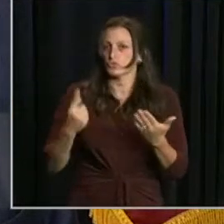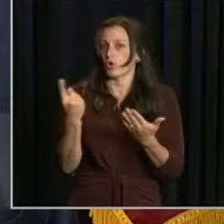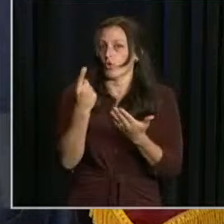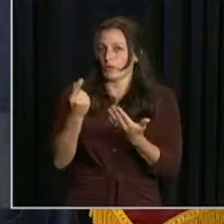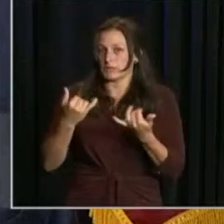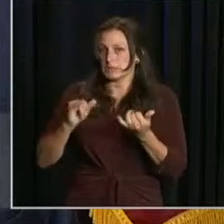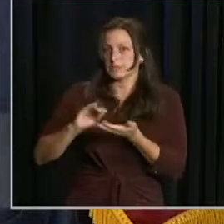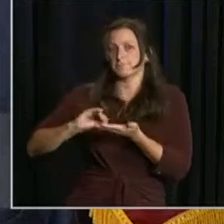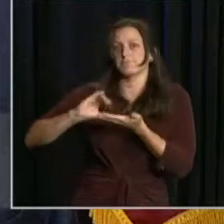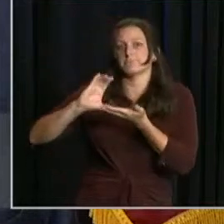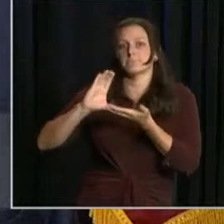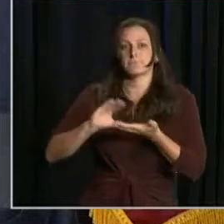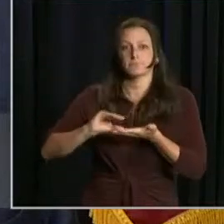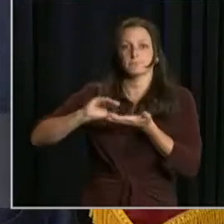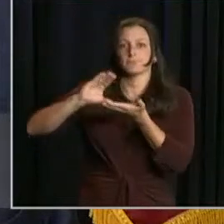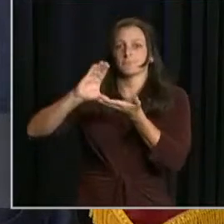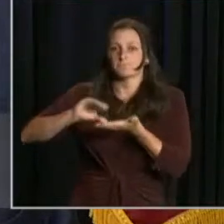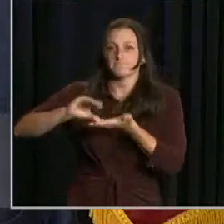throughout this pandemic, even